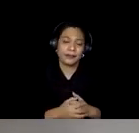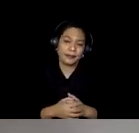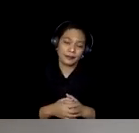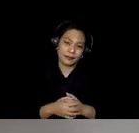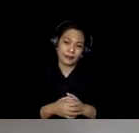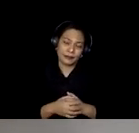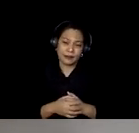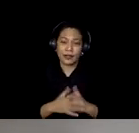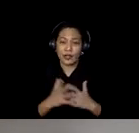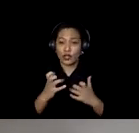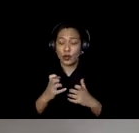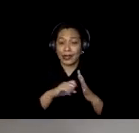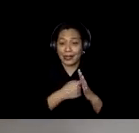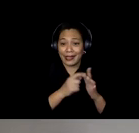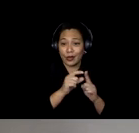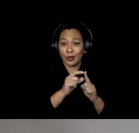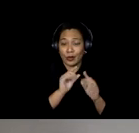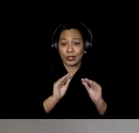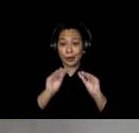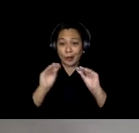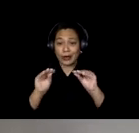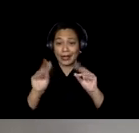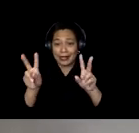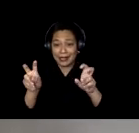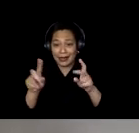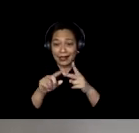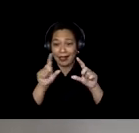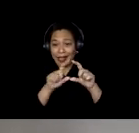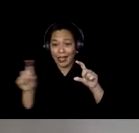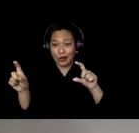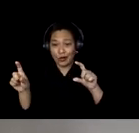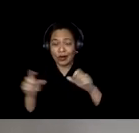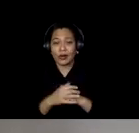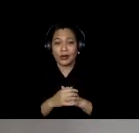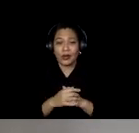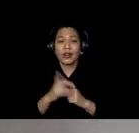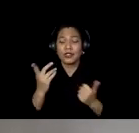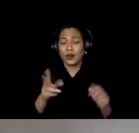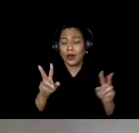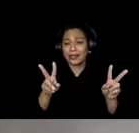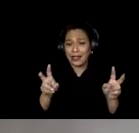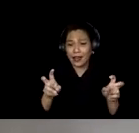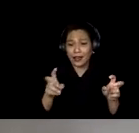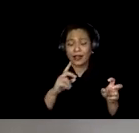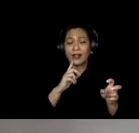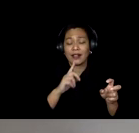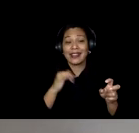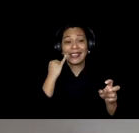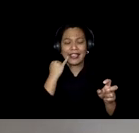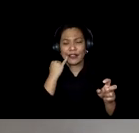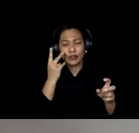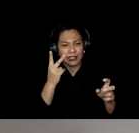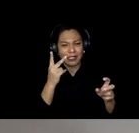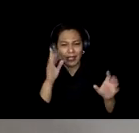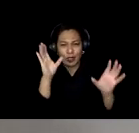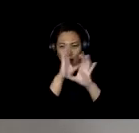your selected keywords into the titles and the headers of your page. So a title, you'll know it if you look at your browser, if you